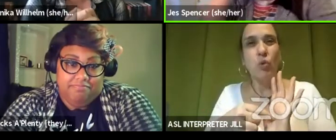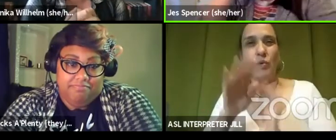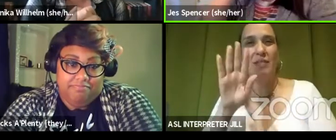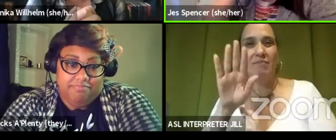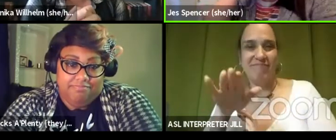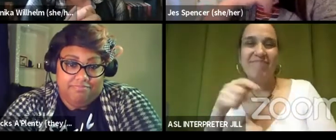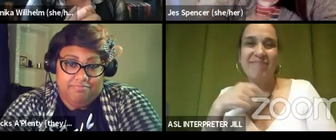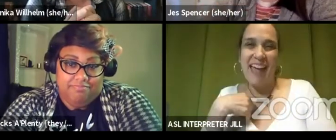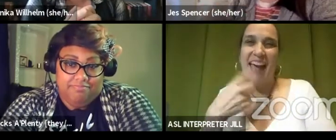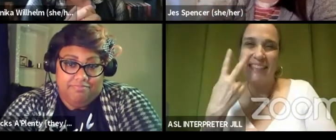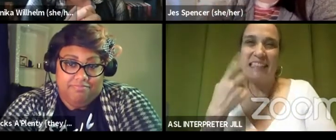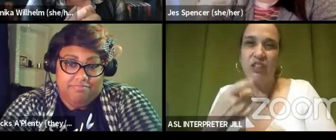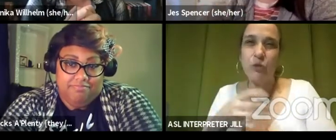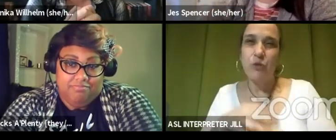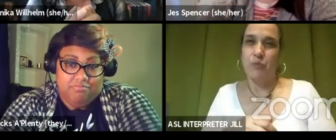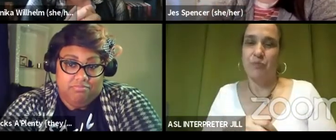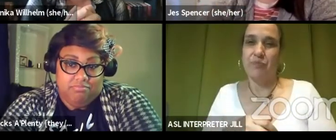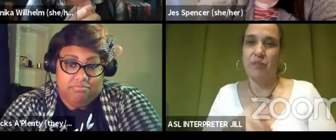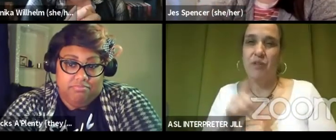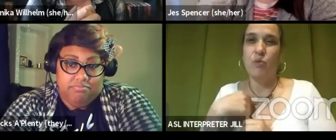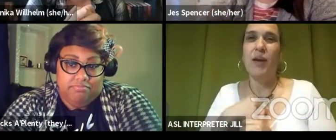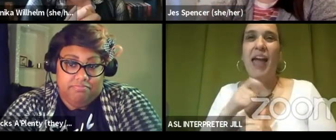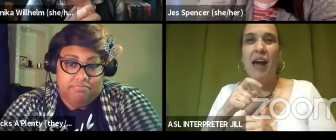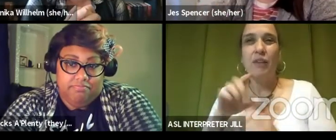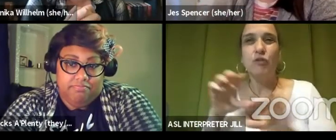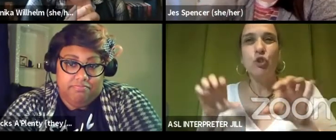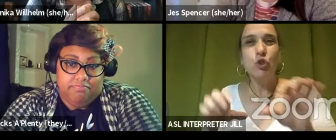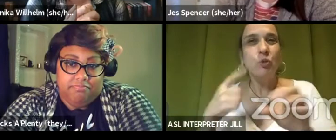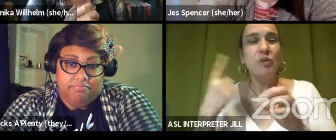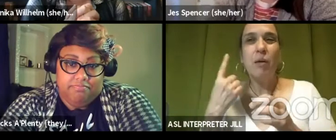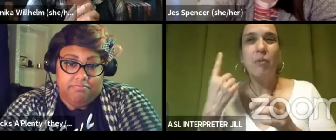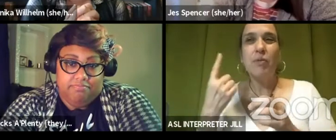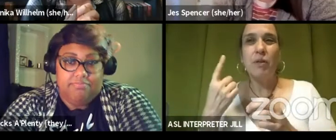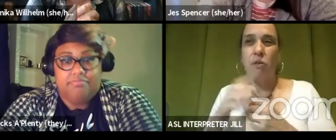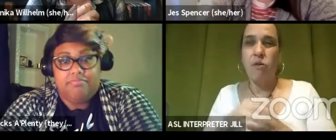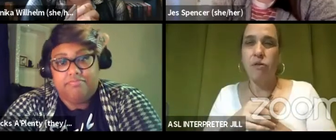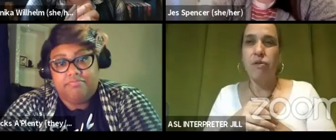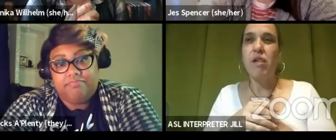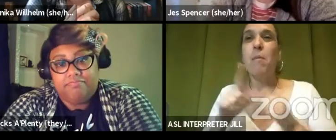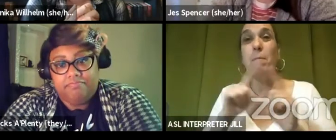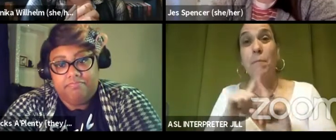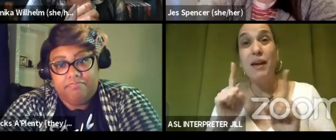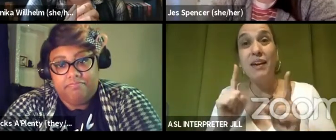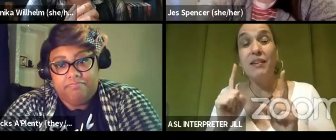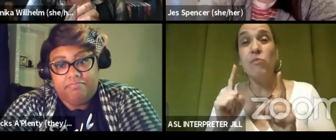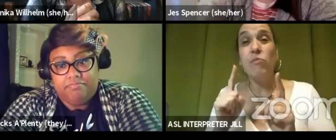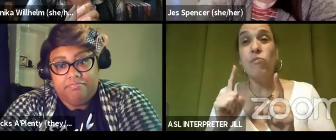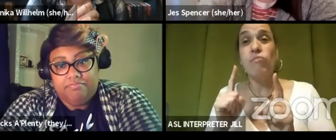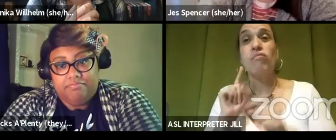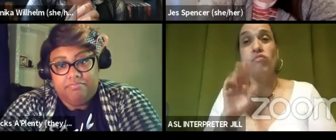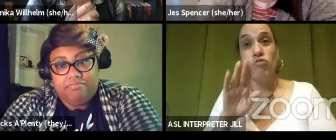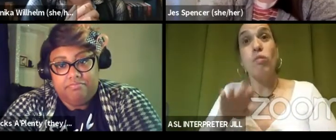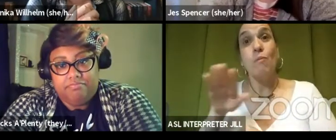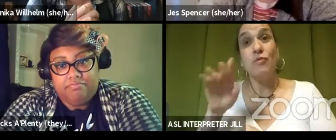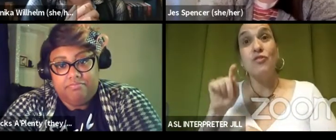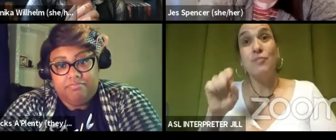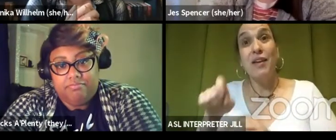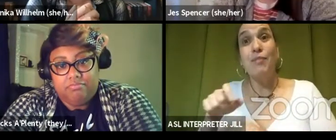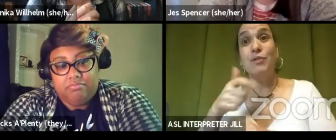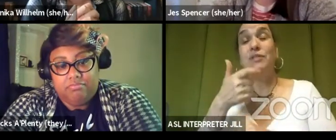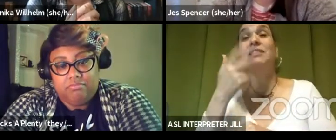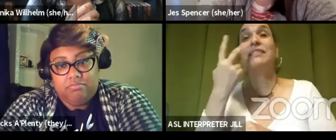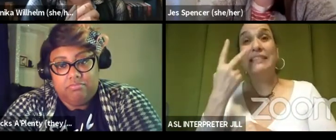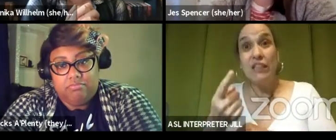you. And we got to do a thing. And maybe it's even a two-show day. But like, your kids should come and be able to see you. And here